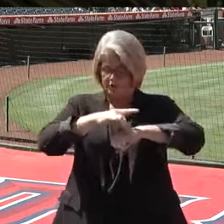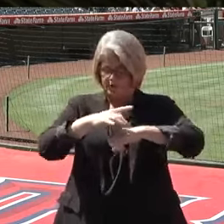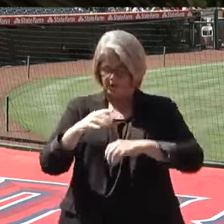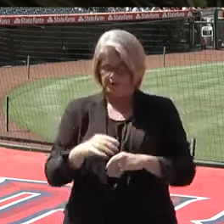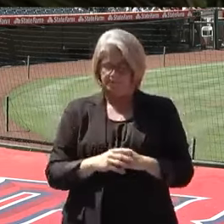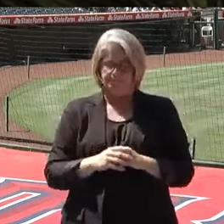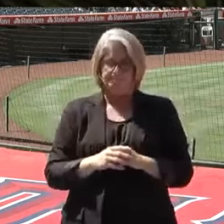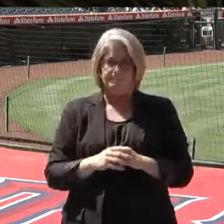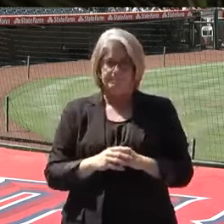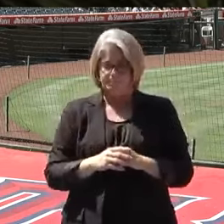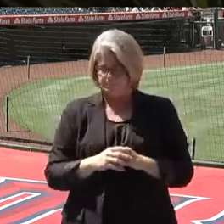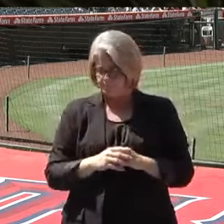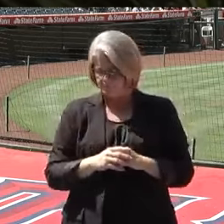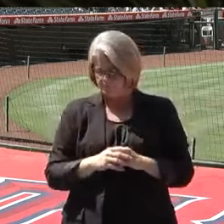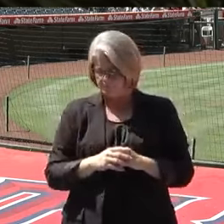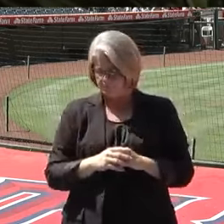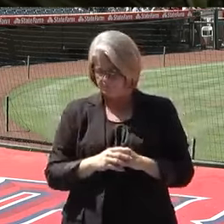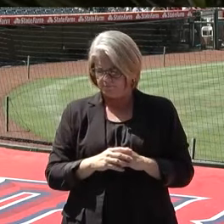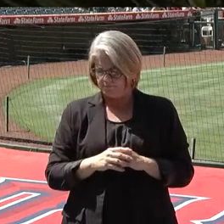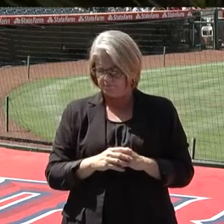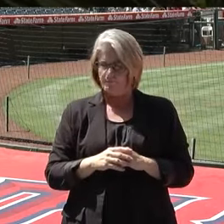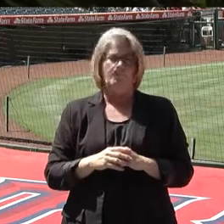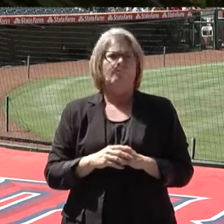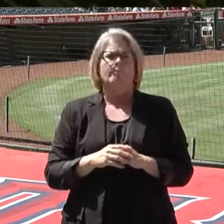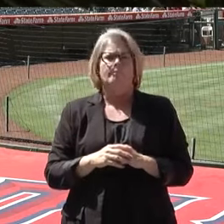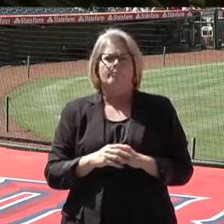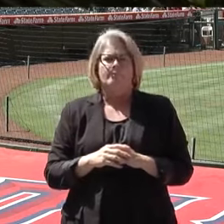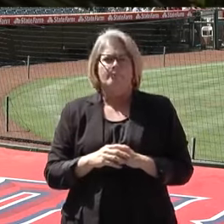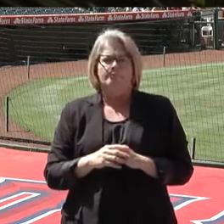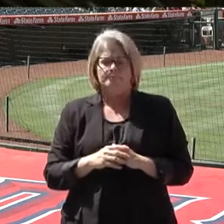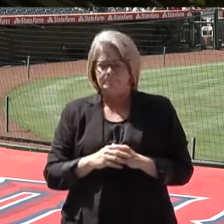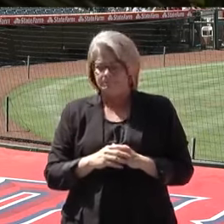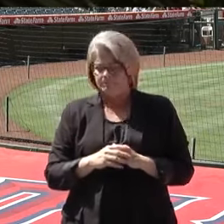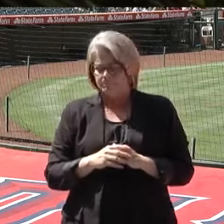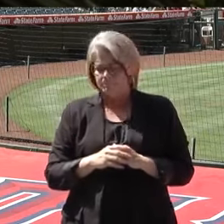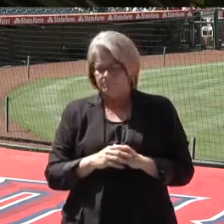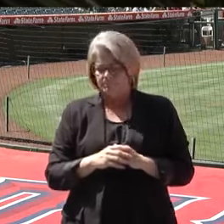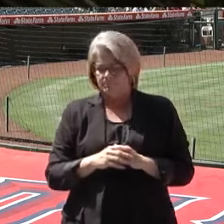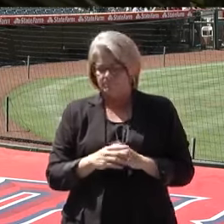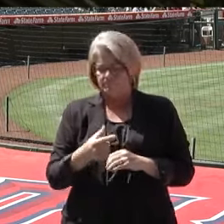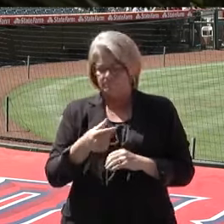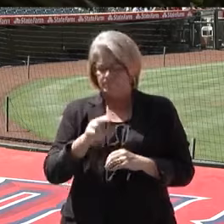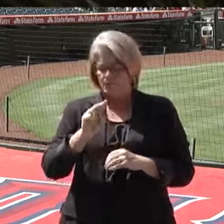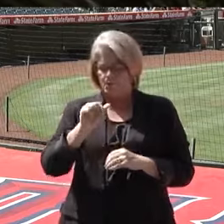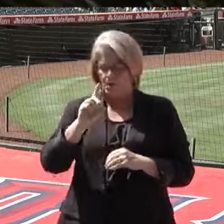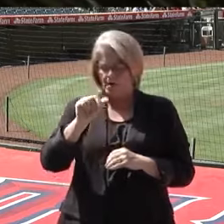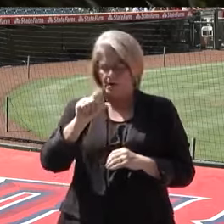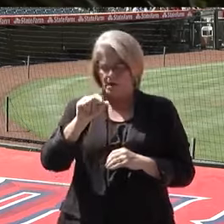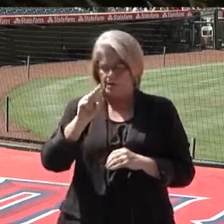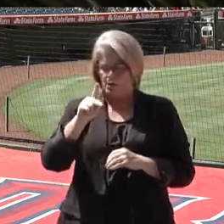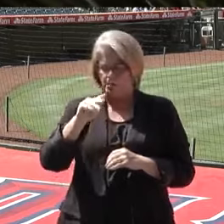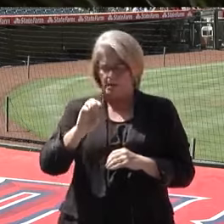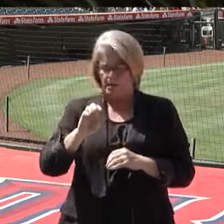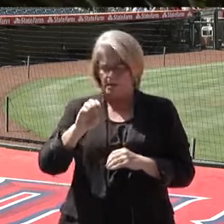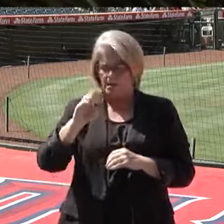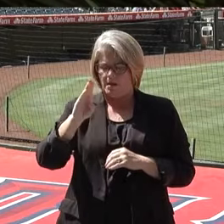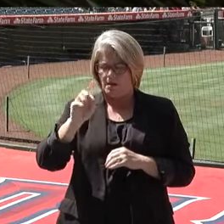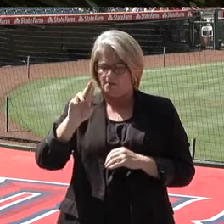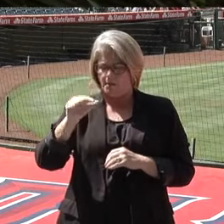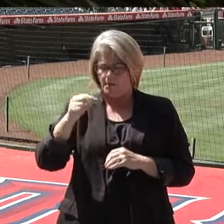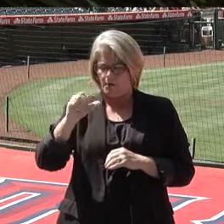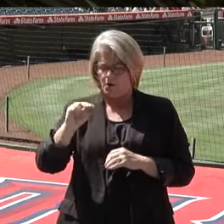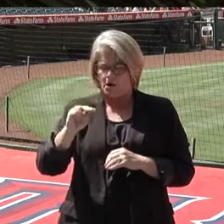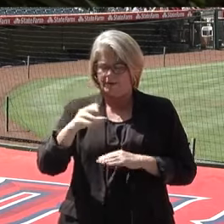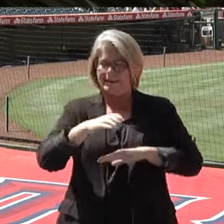Debate in the Morongo Basin, California, supervised by Dr. Paul Laris. Guadalupe Barragan in English,